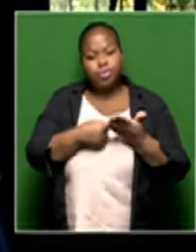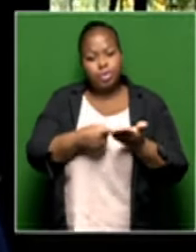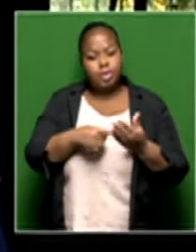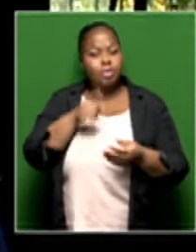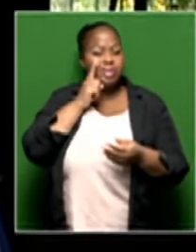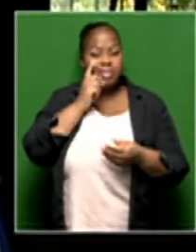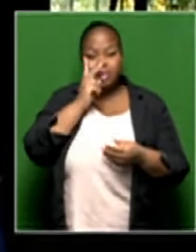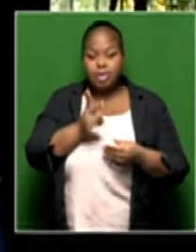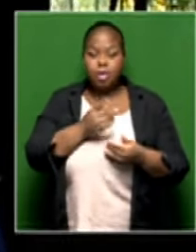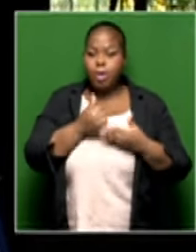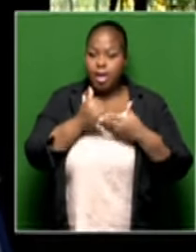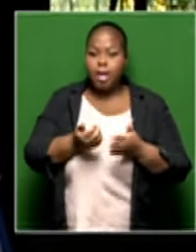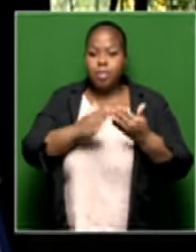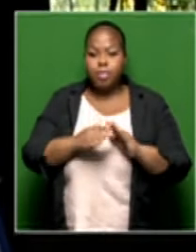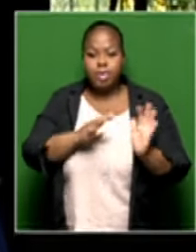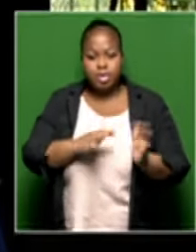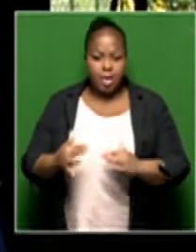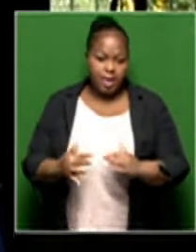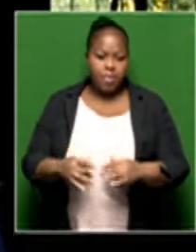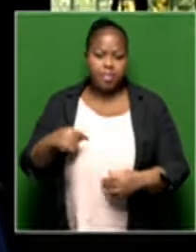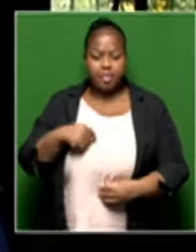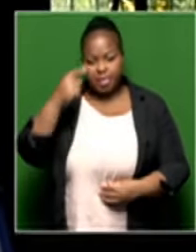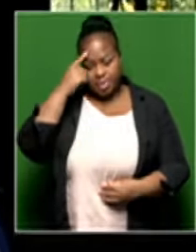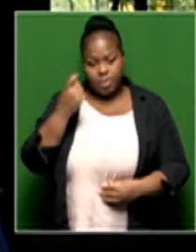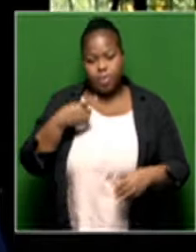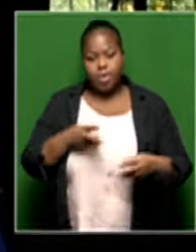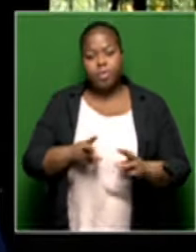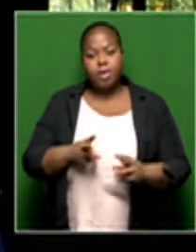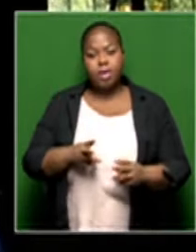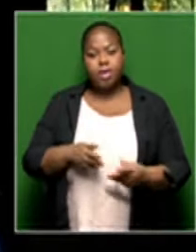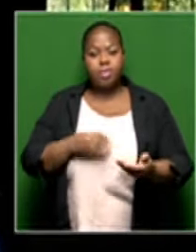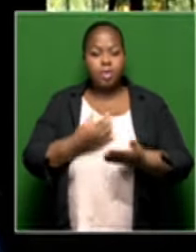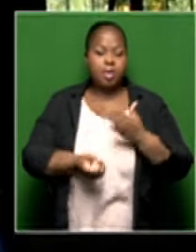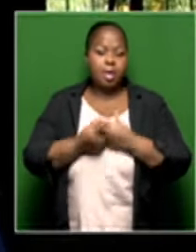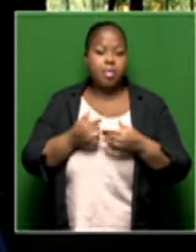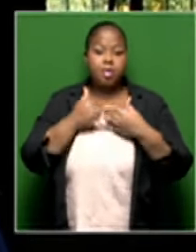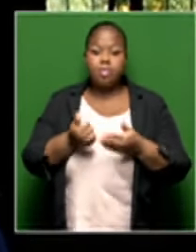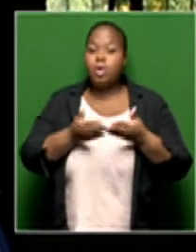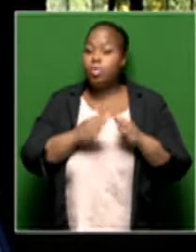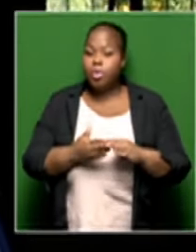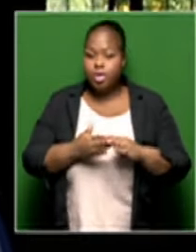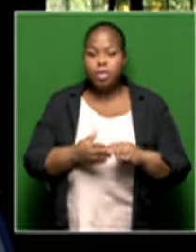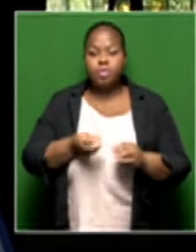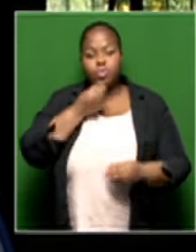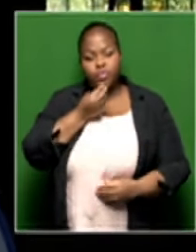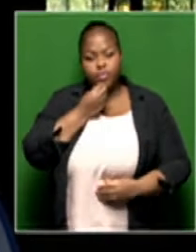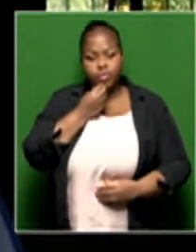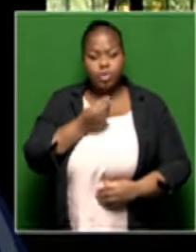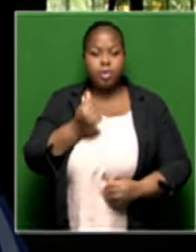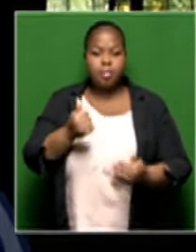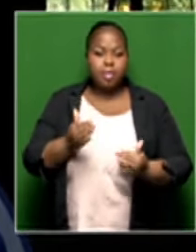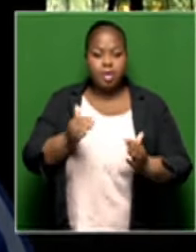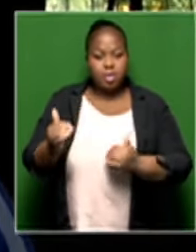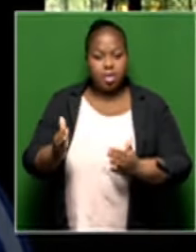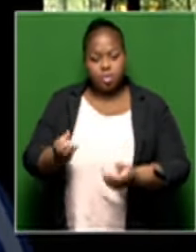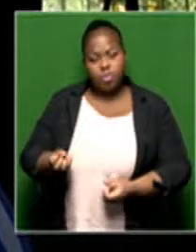best can we assist the community. And I think the only way that to assist the community right now is by assisting them with food parcels. And